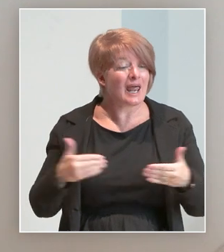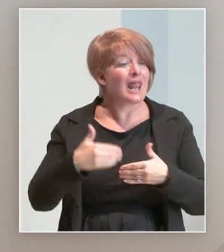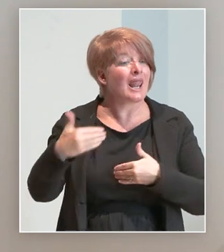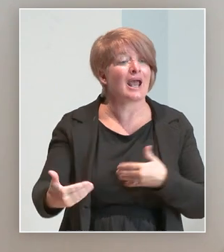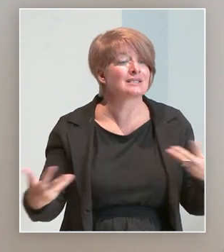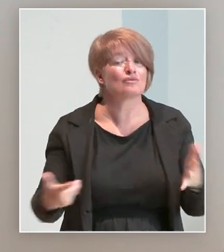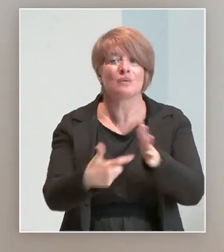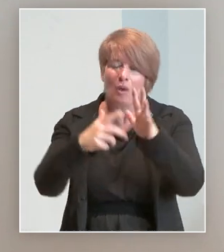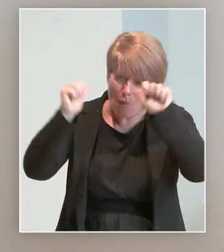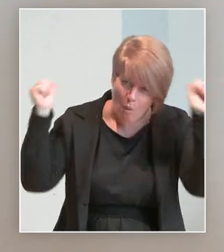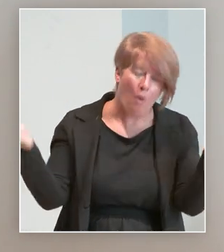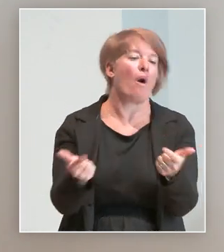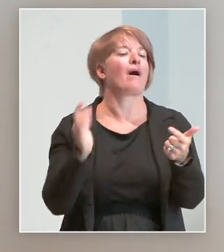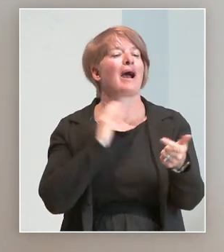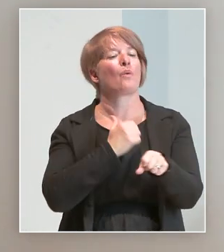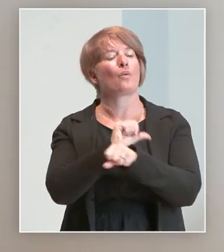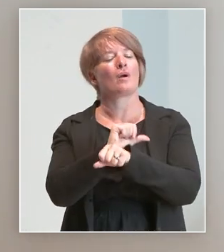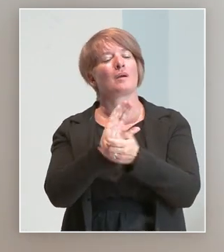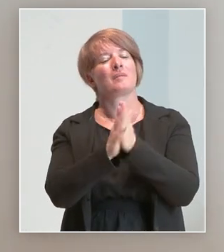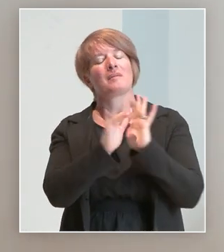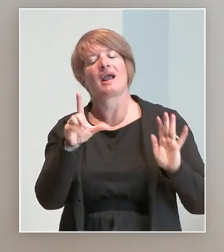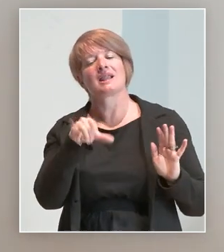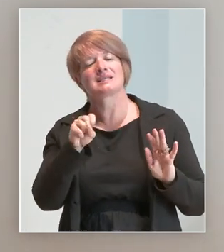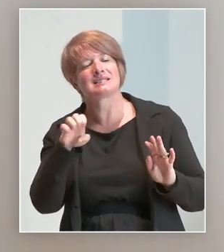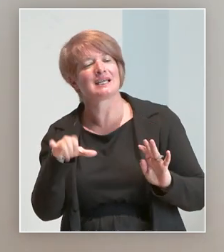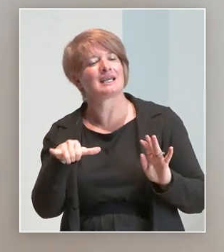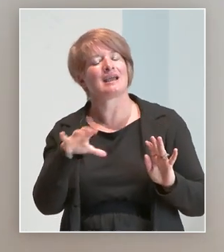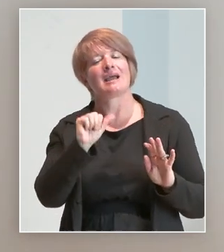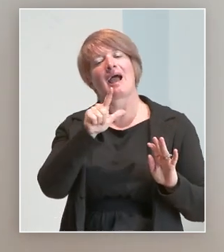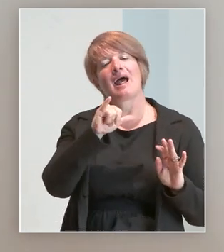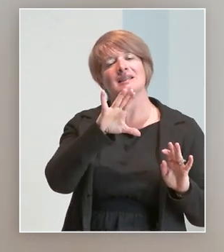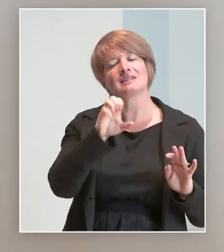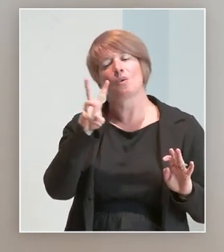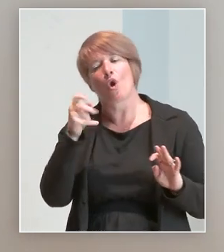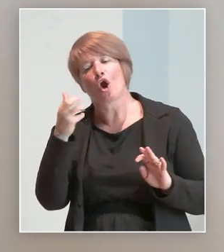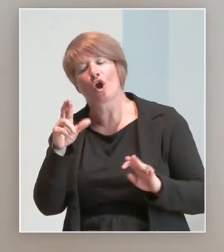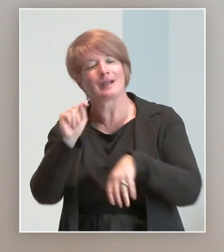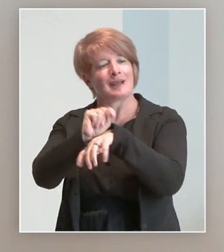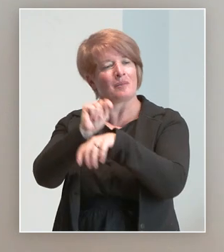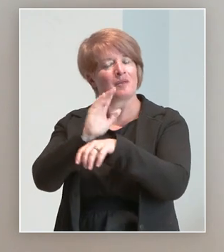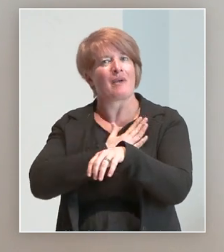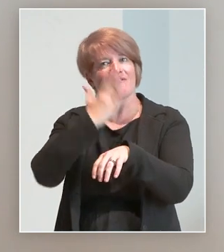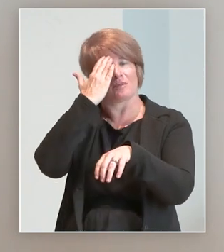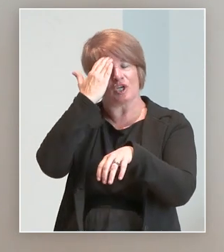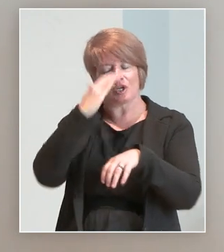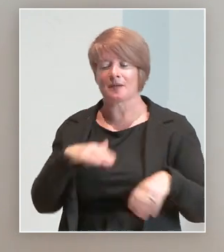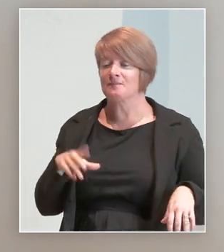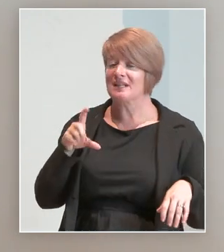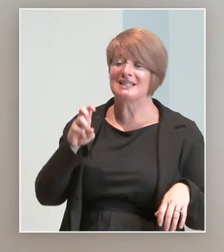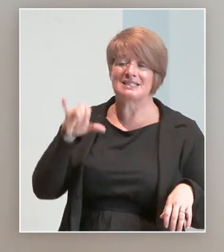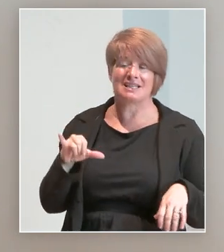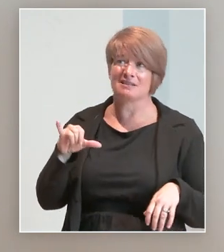requires all of us in our work to become something like Lissy and Alice Walker's Temple of My Familiar. Lissy, who across